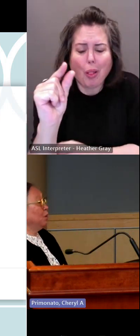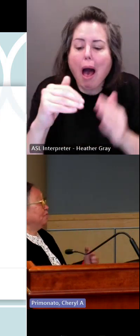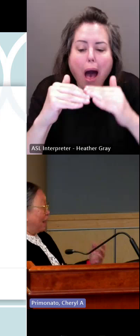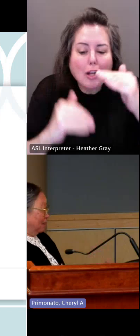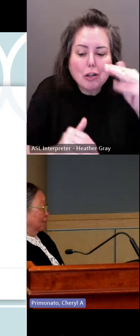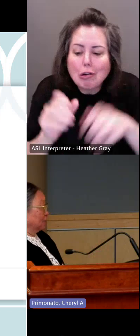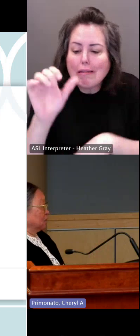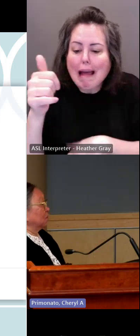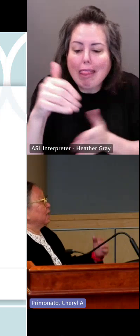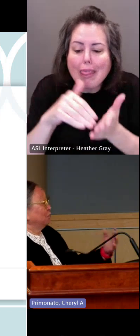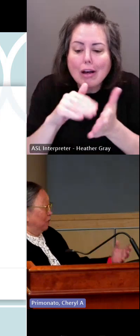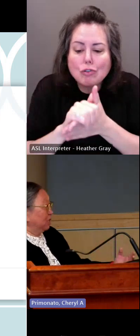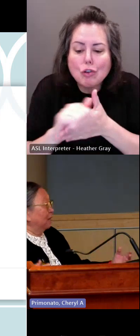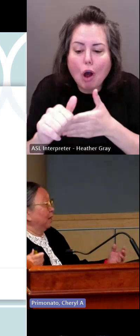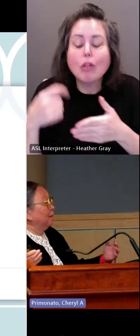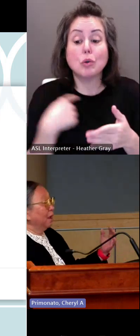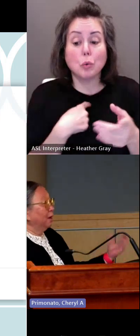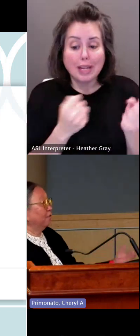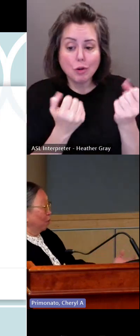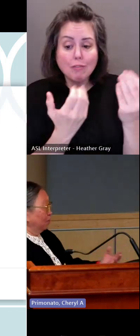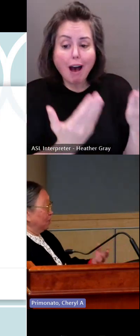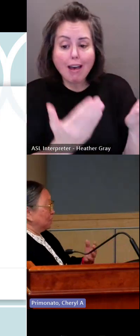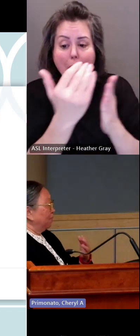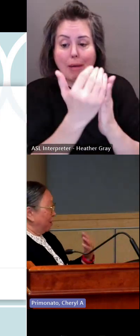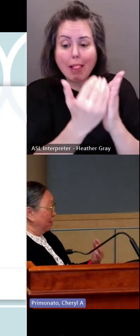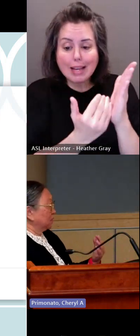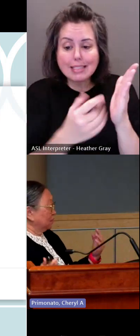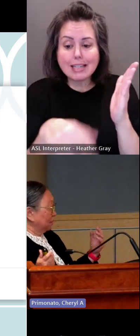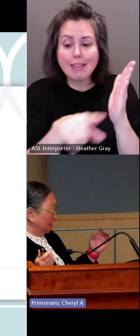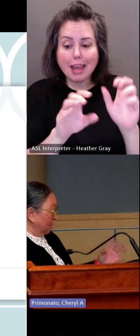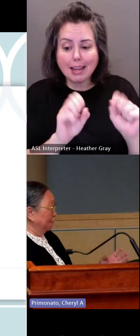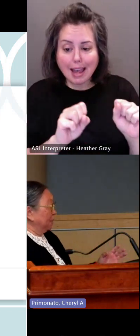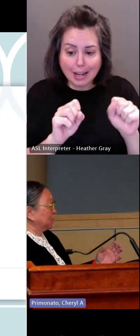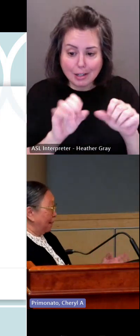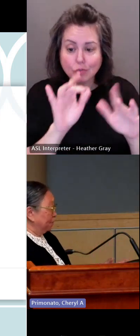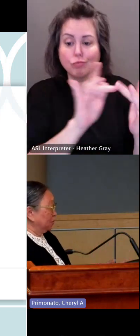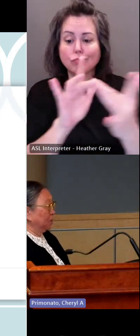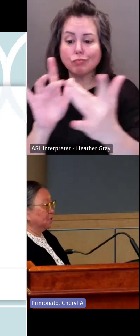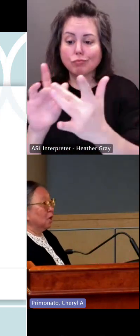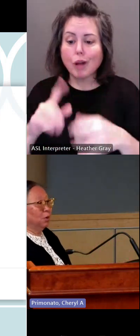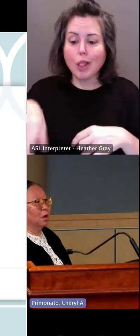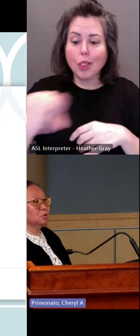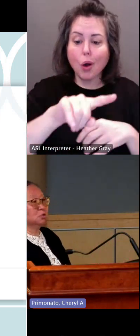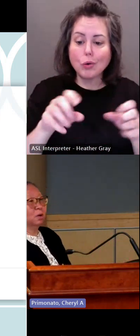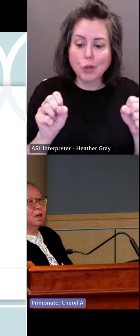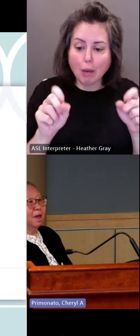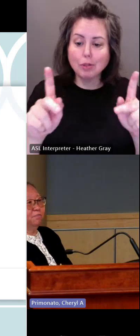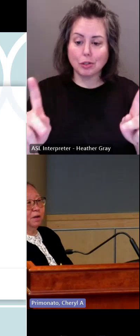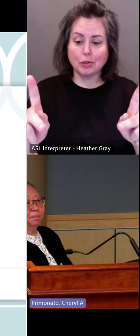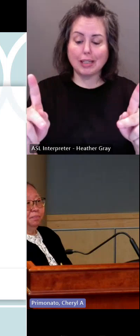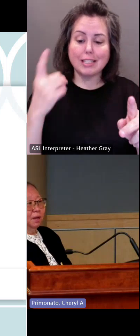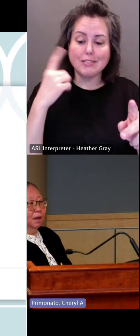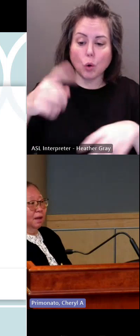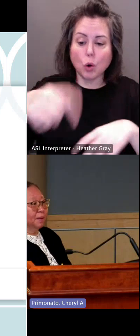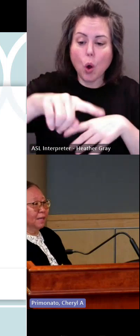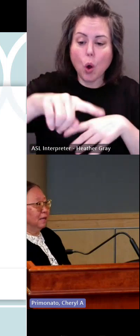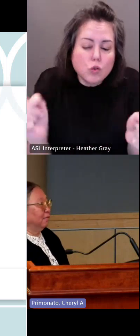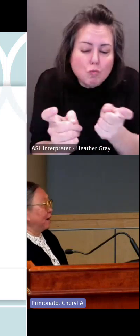$10,000. We provide the list so that they can reach out and afford these various companies opportunities. We also have